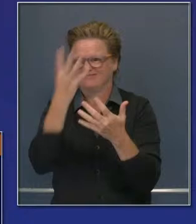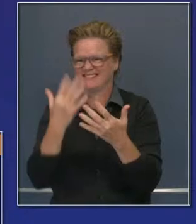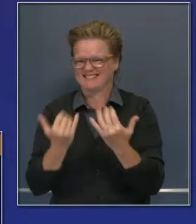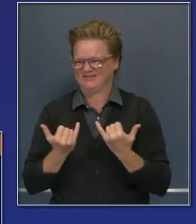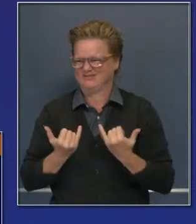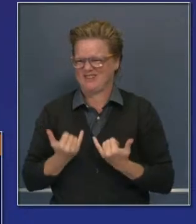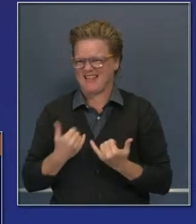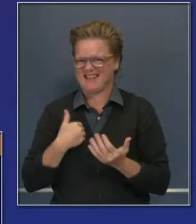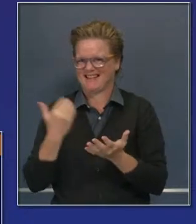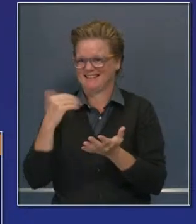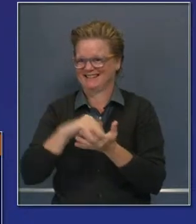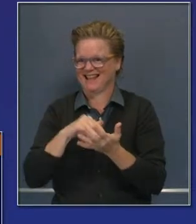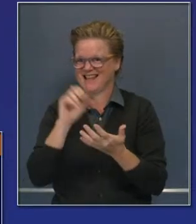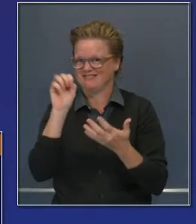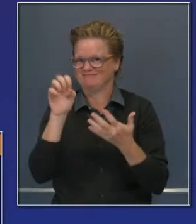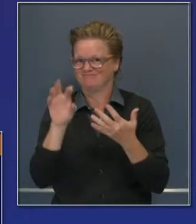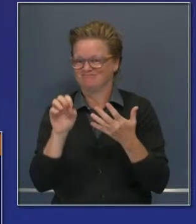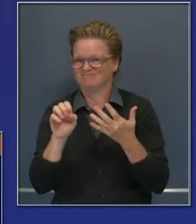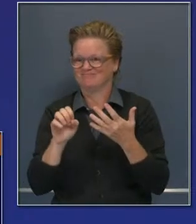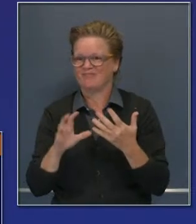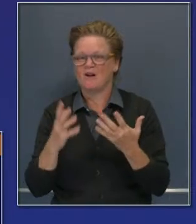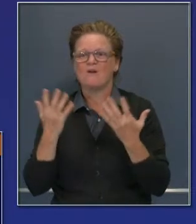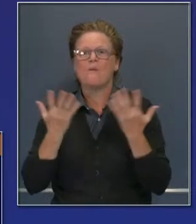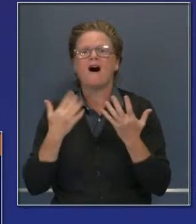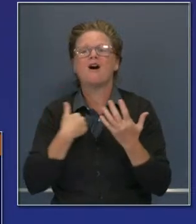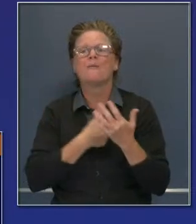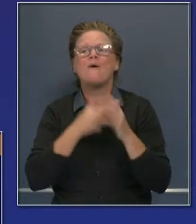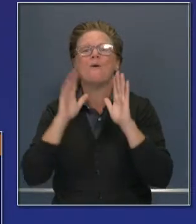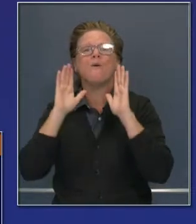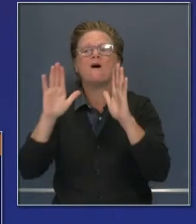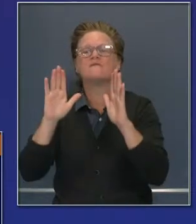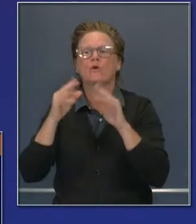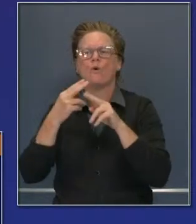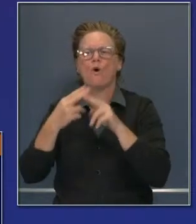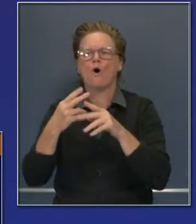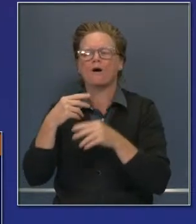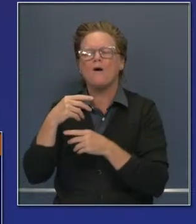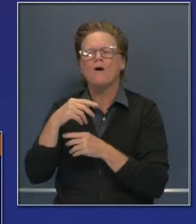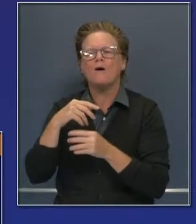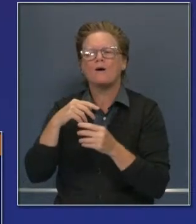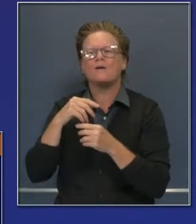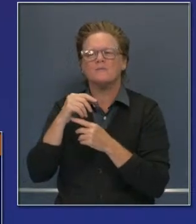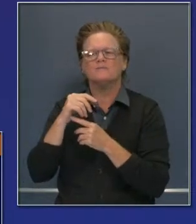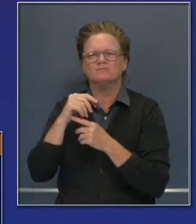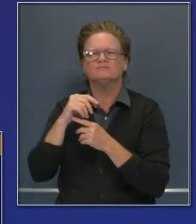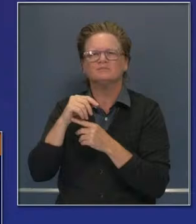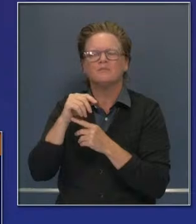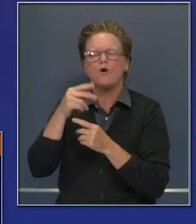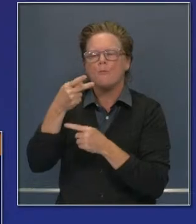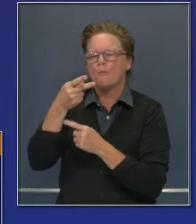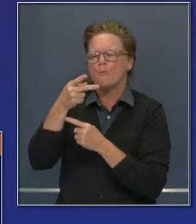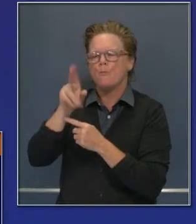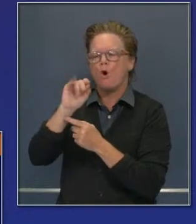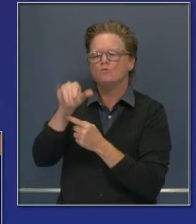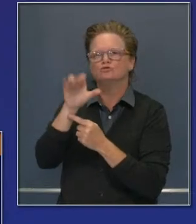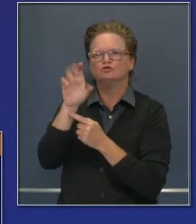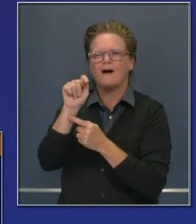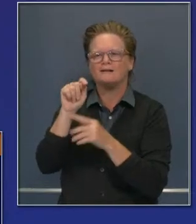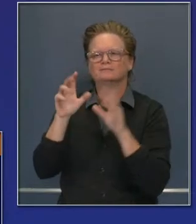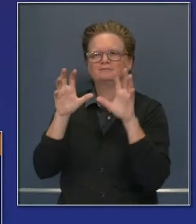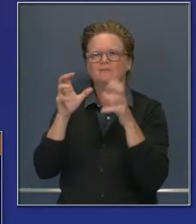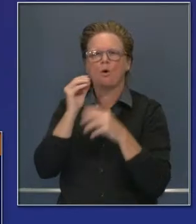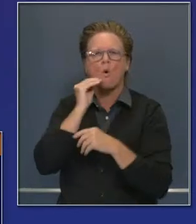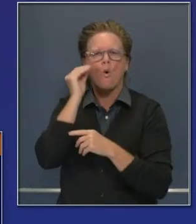this remarkable initiative called Project Home Key. I say remarkable because there's simply not a state